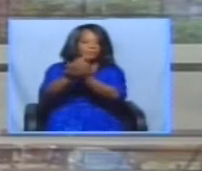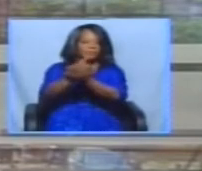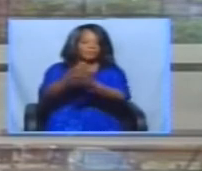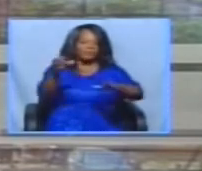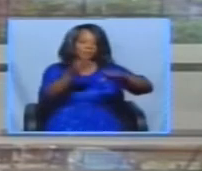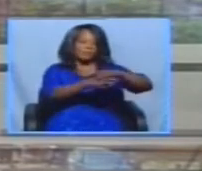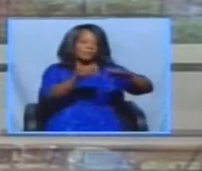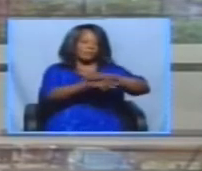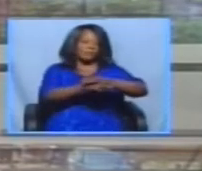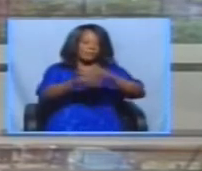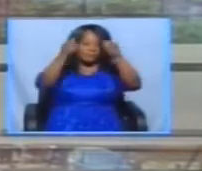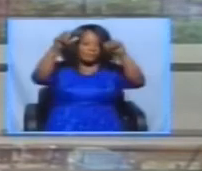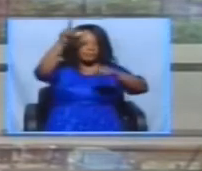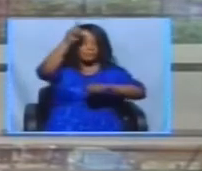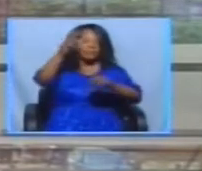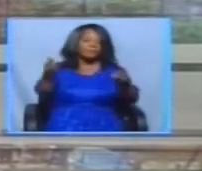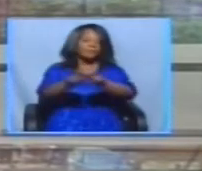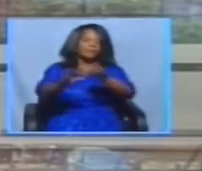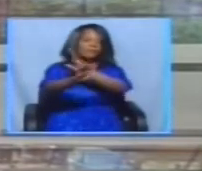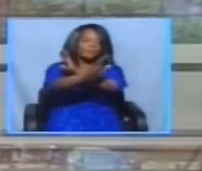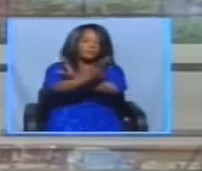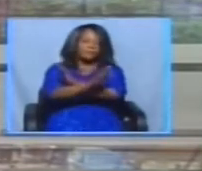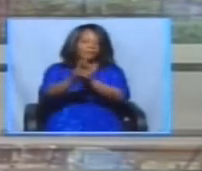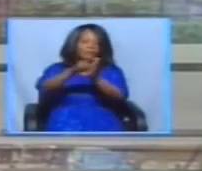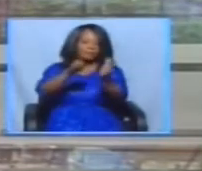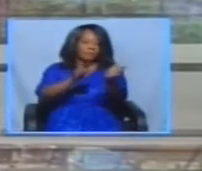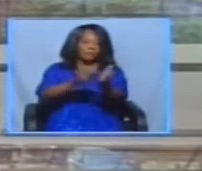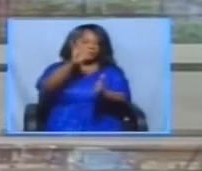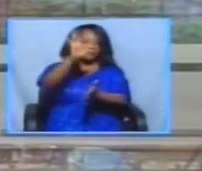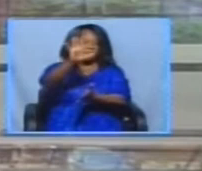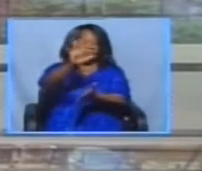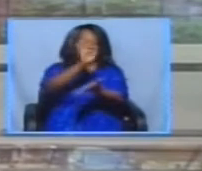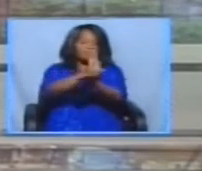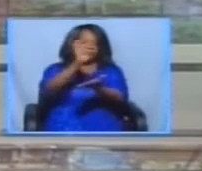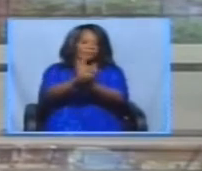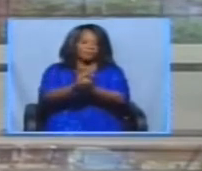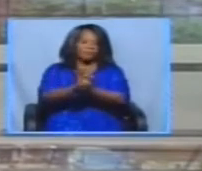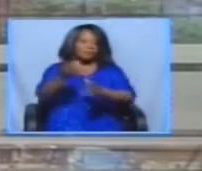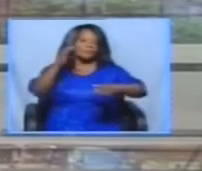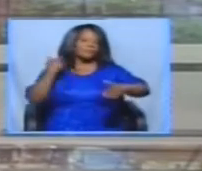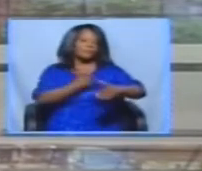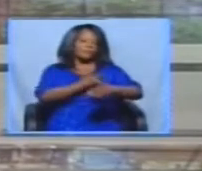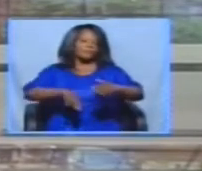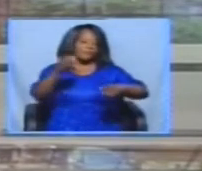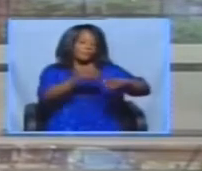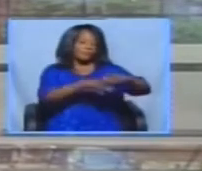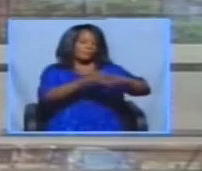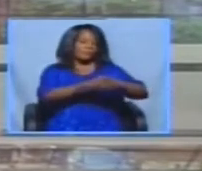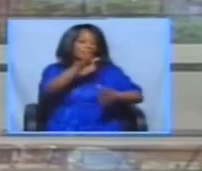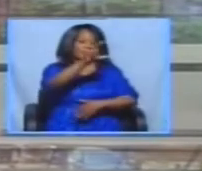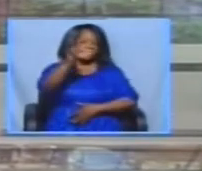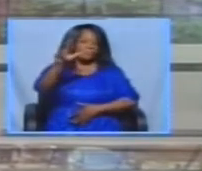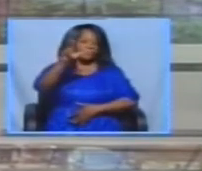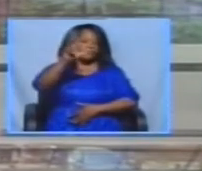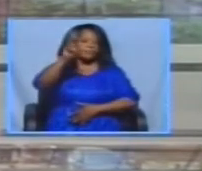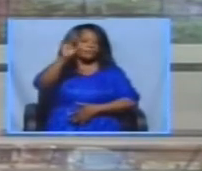investments. The president says Zambia has so far recorded over $5 billion of Chinese investment from